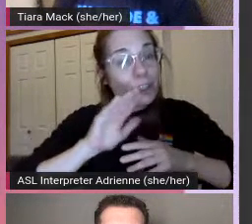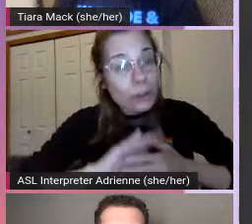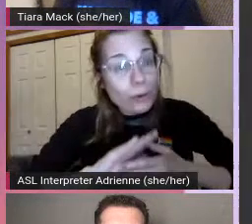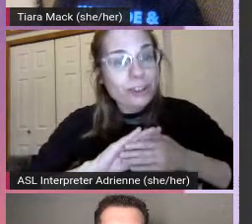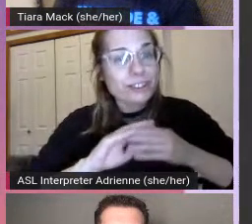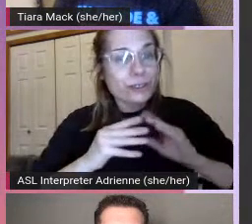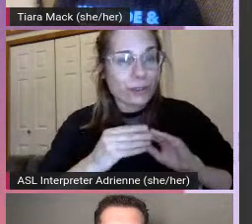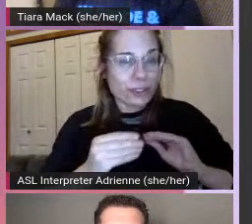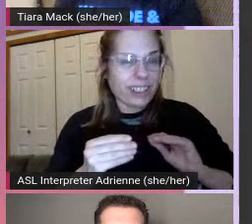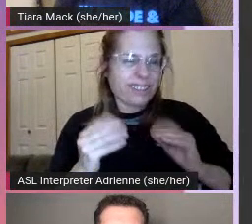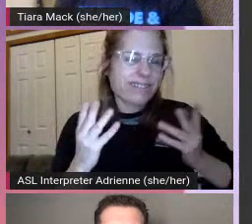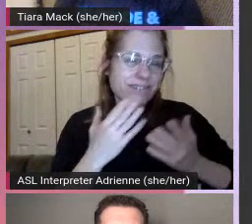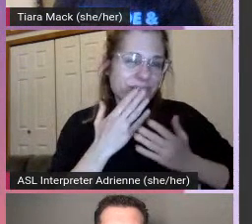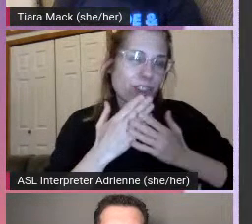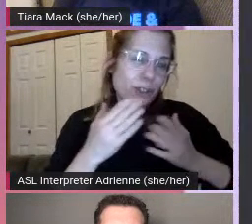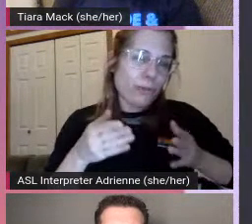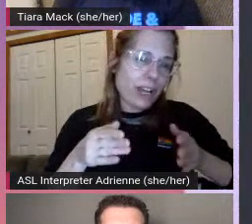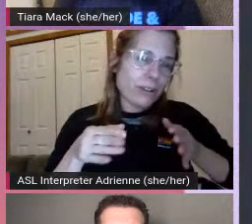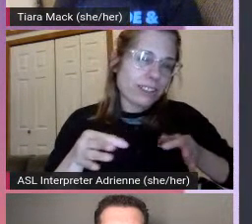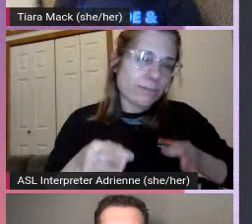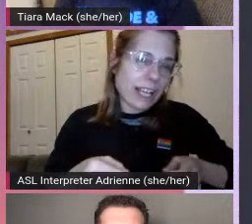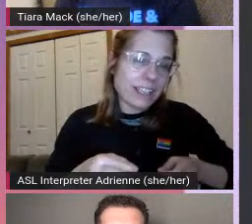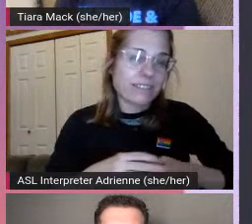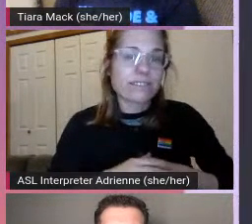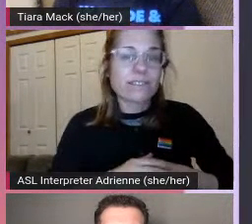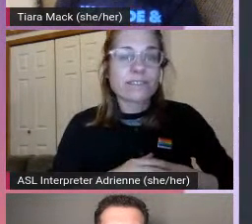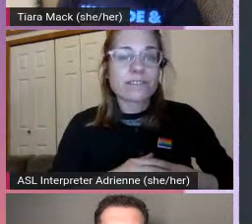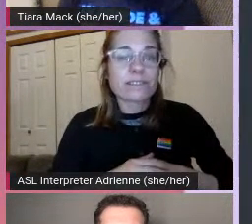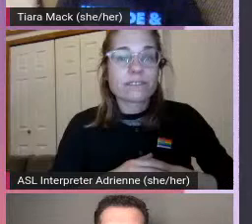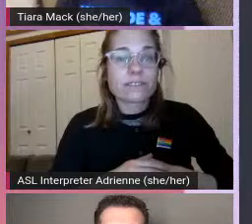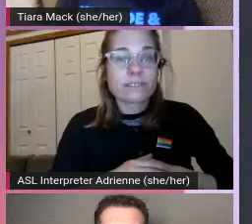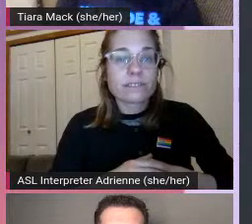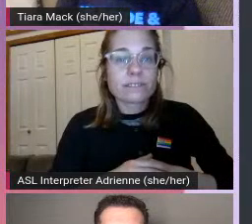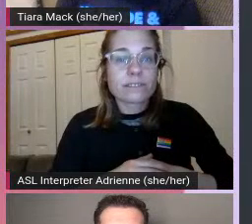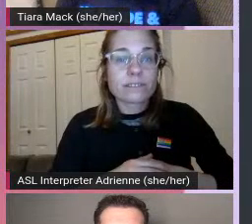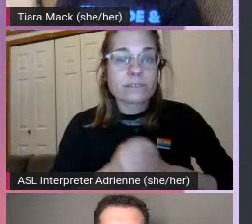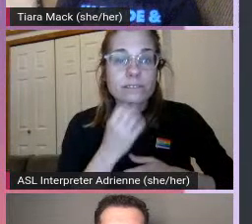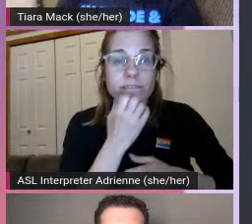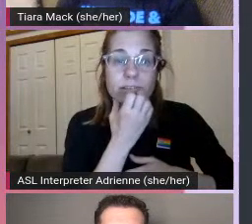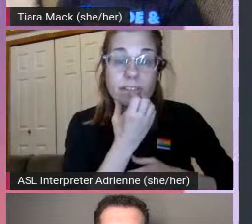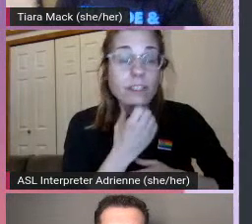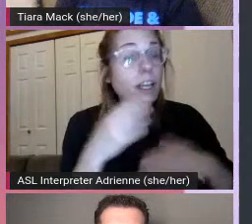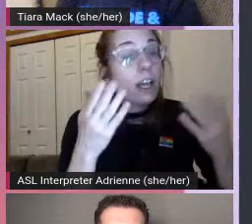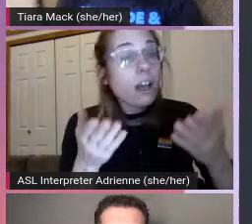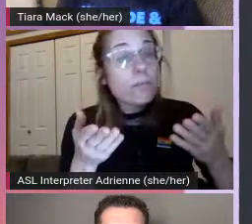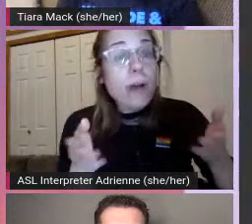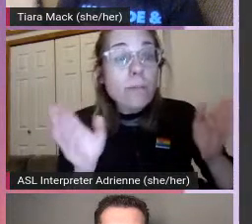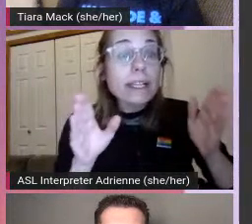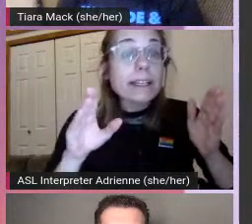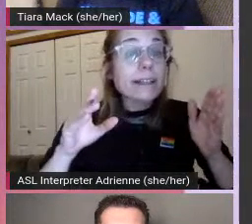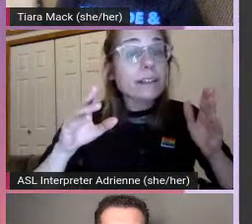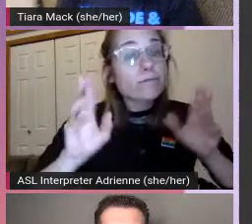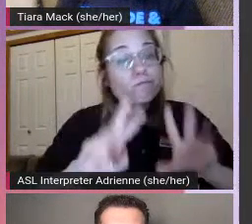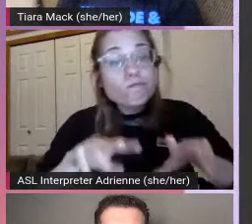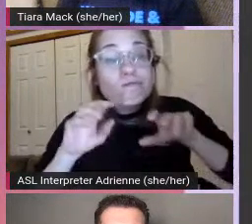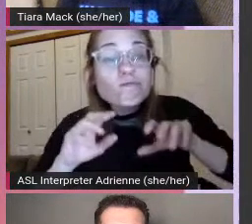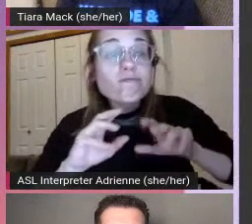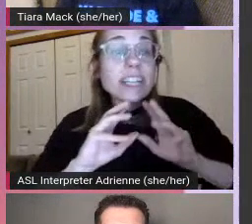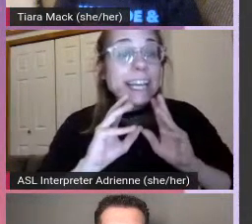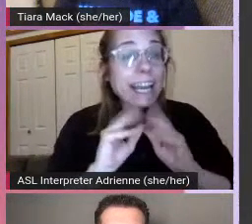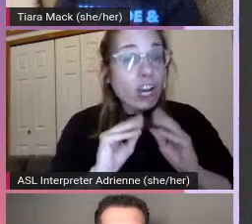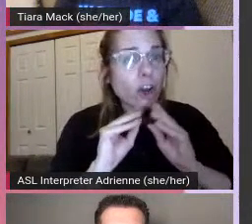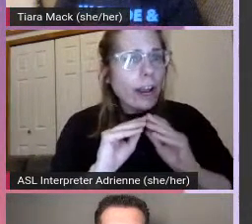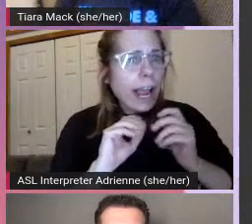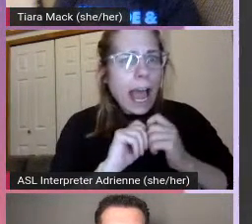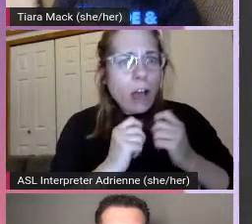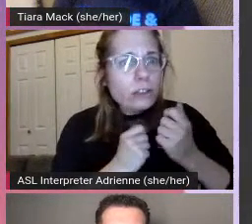So how can we support folks through a public hearing? We are already underway in Connecticut through the legislative session.